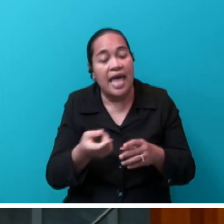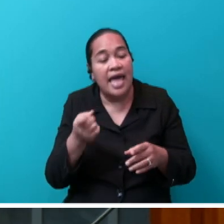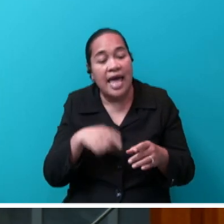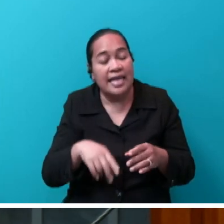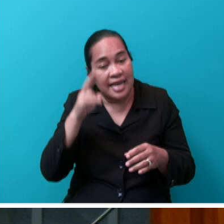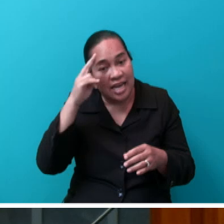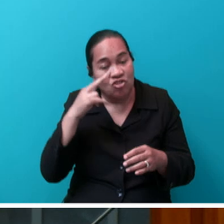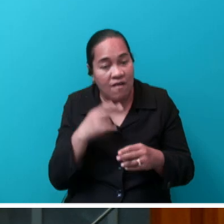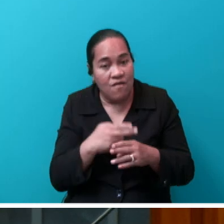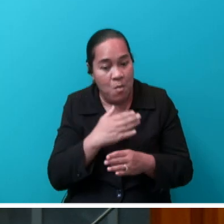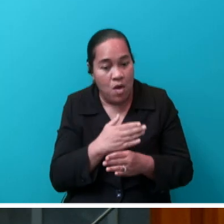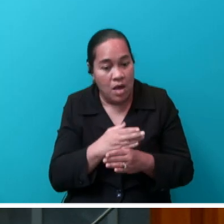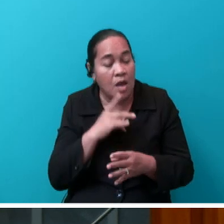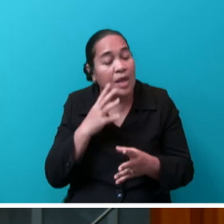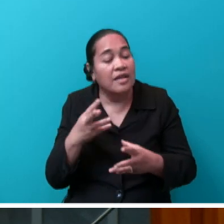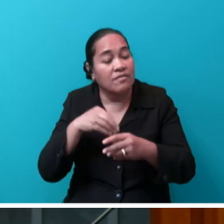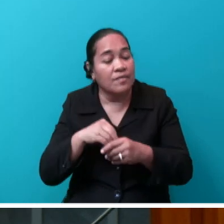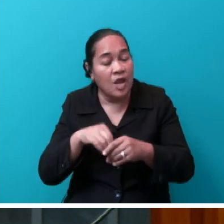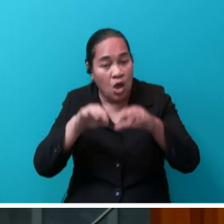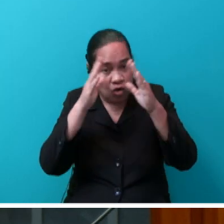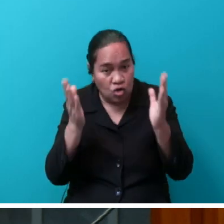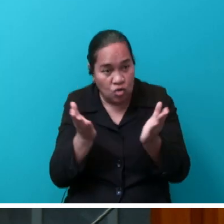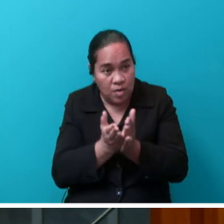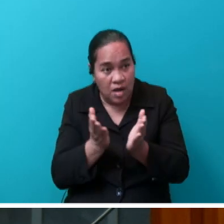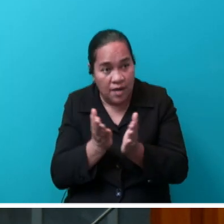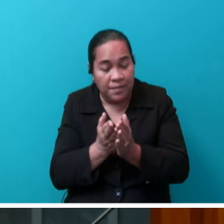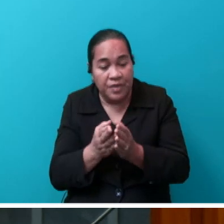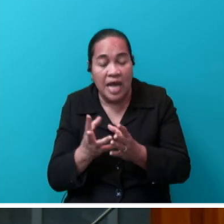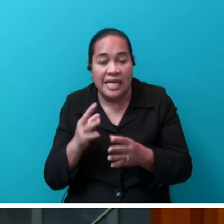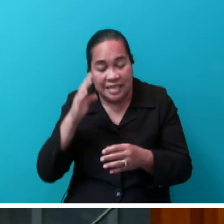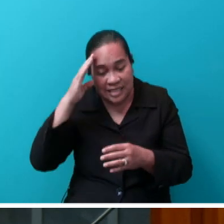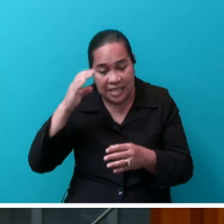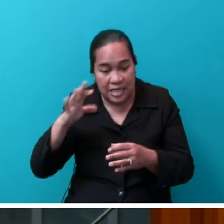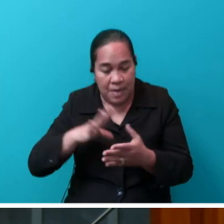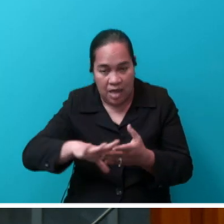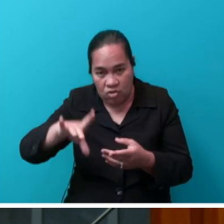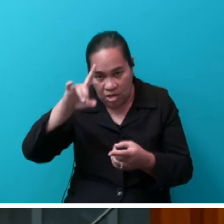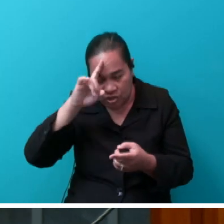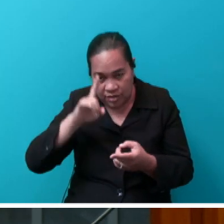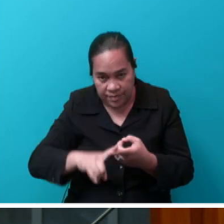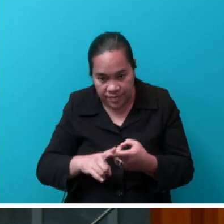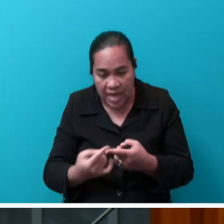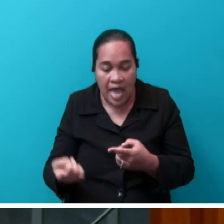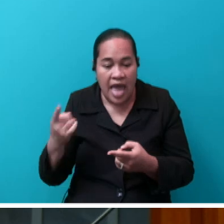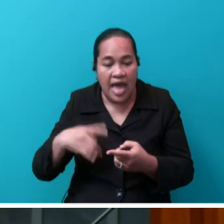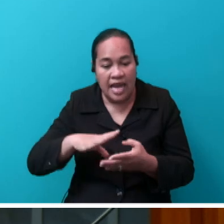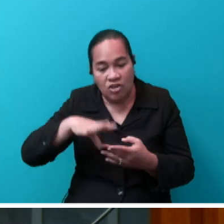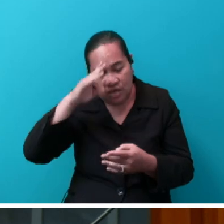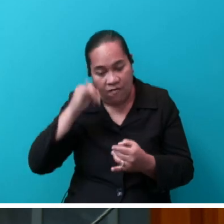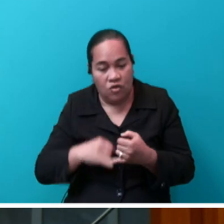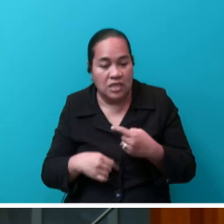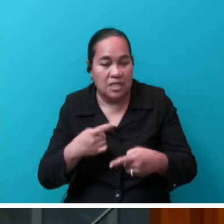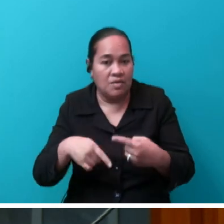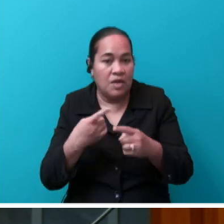review will include the integration of global citizenship education and education for sustainable